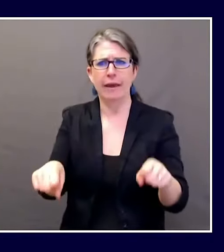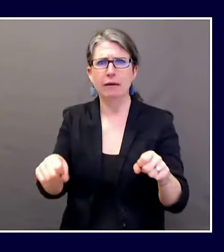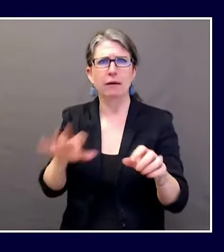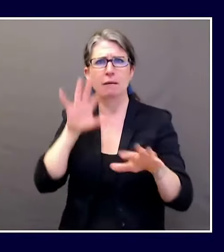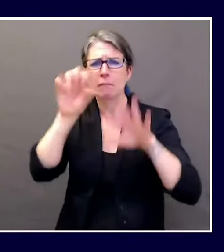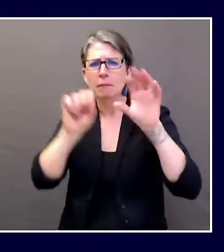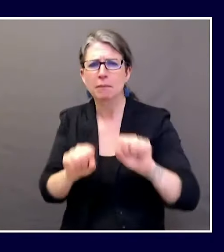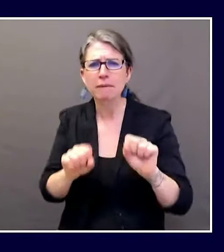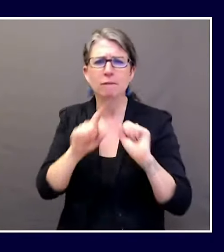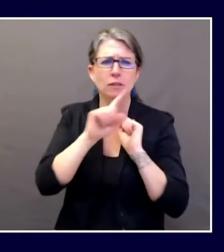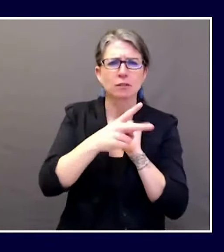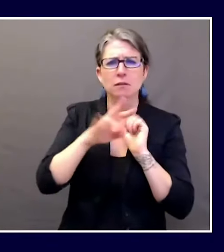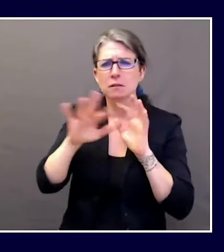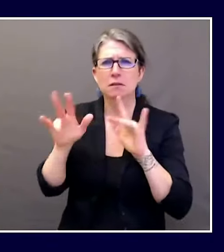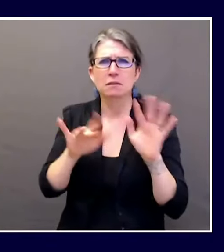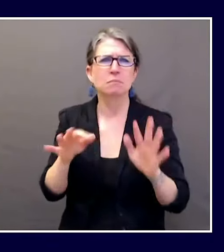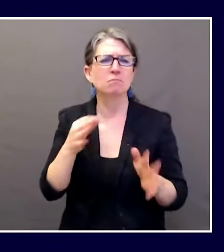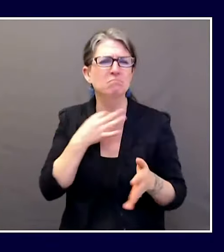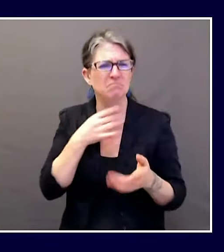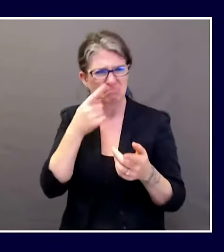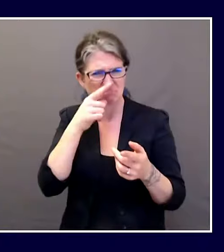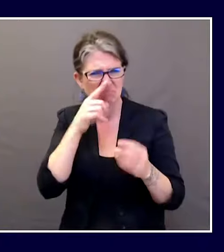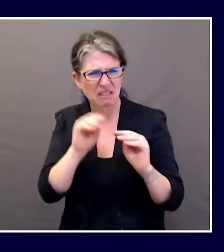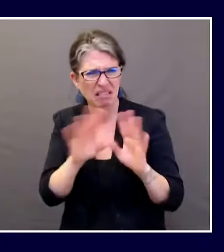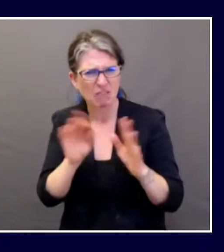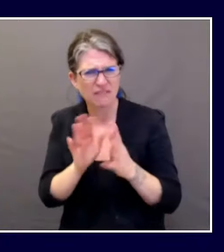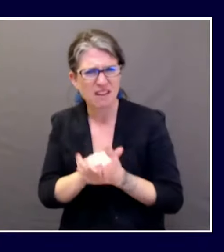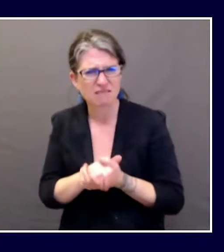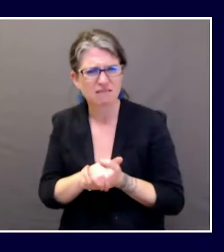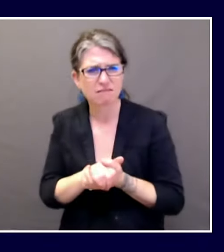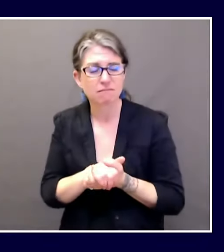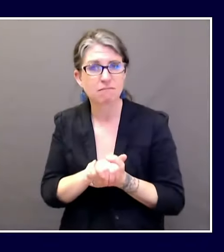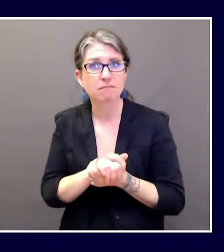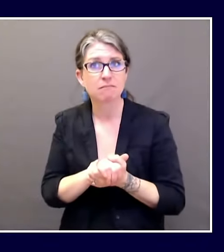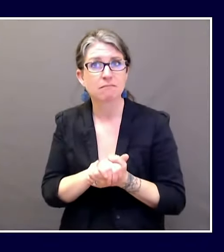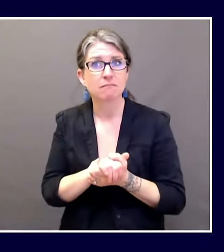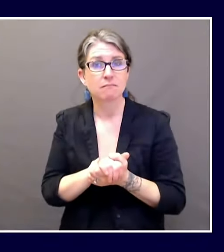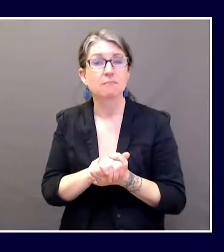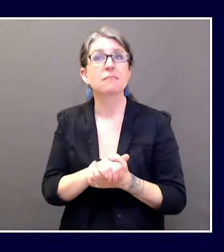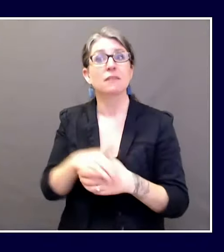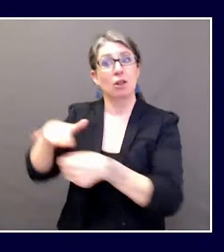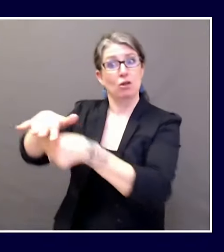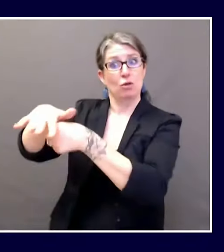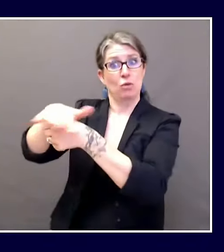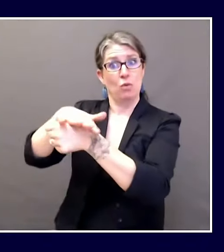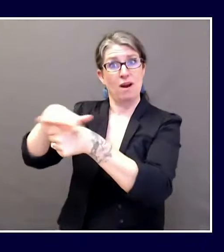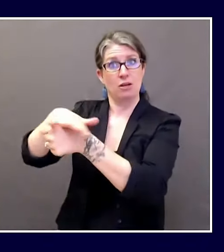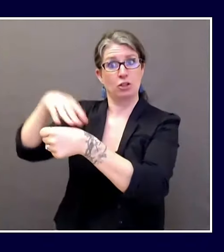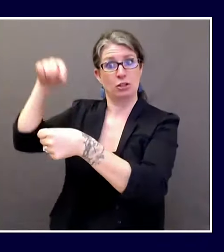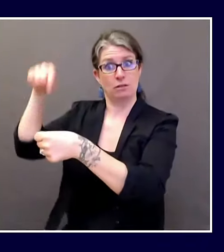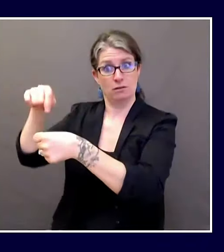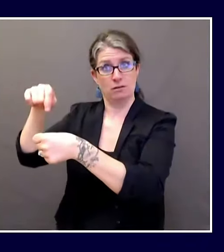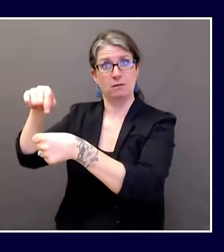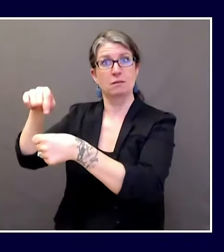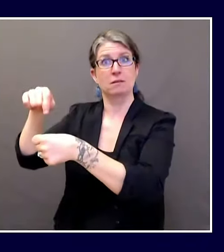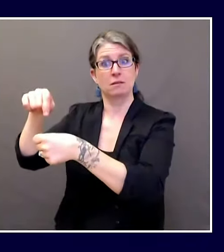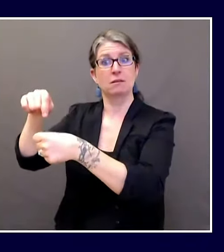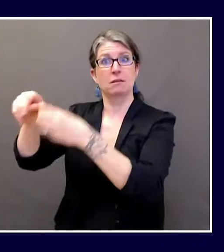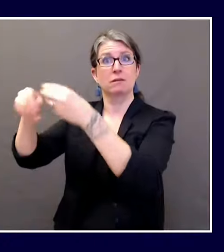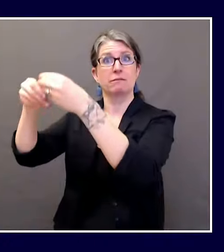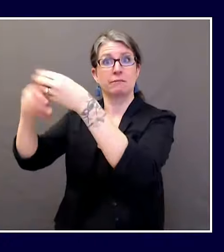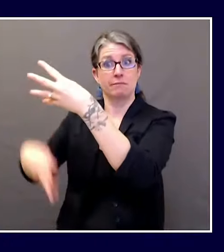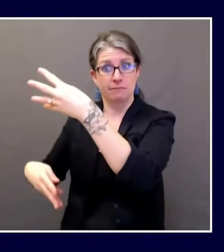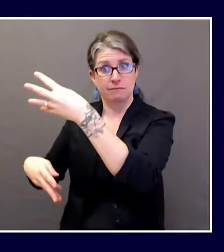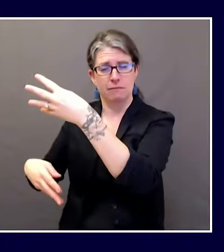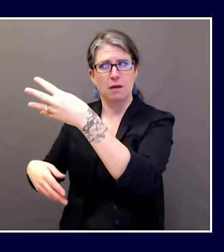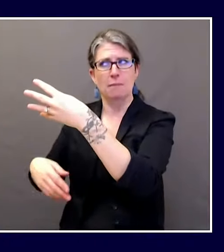open appointments based on the supply of vaccine they've been allocated. Obviously, we want to fill as many of those appointments as possible. So what happens